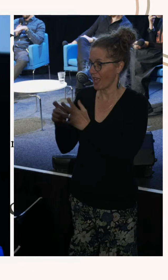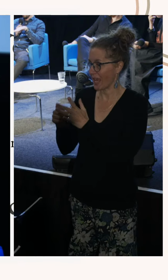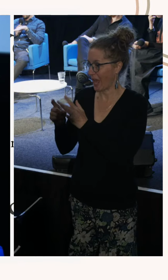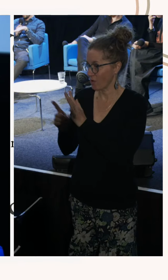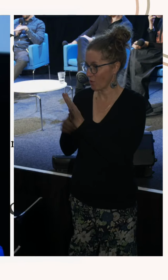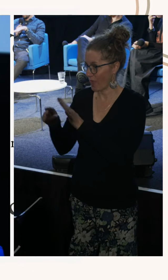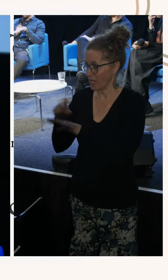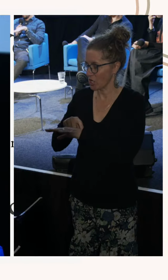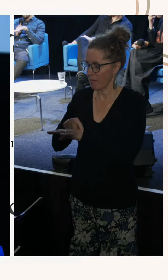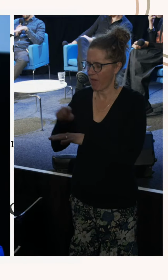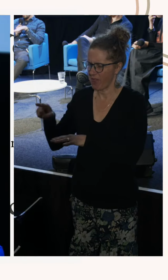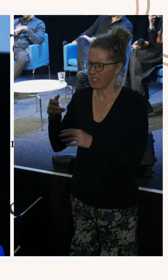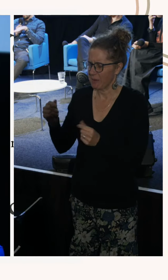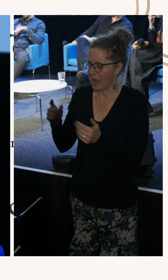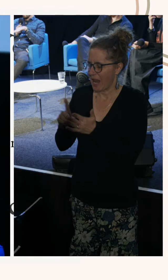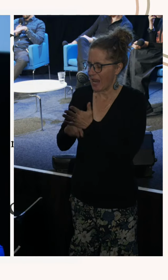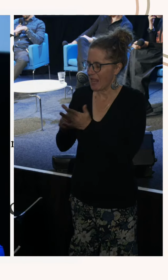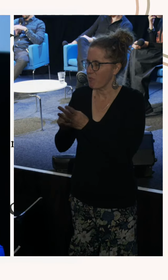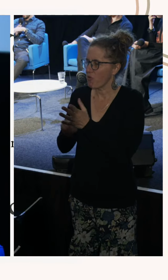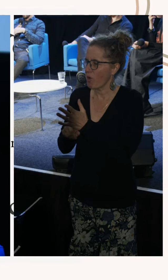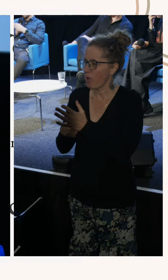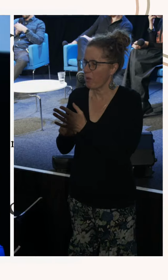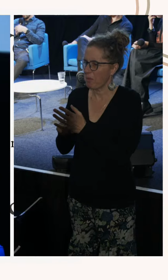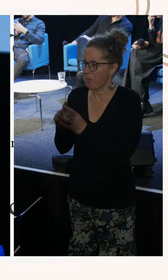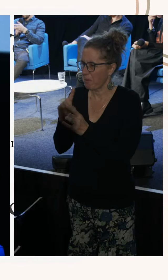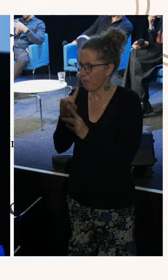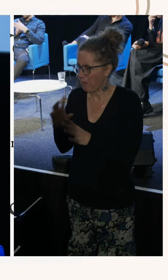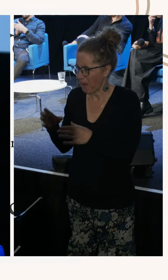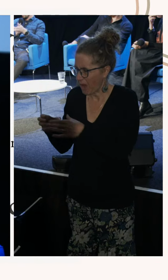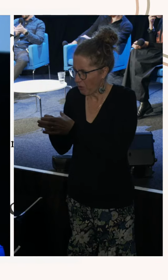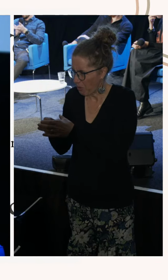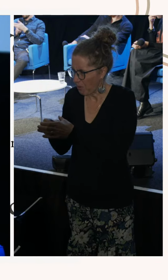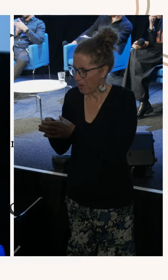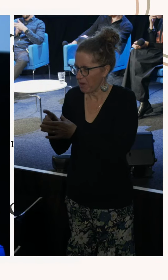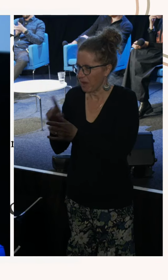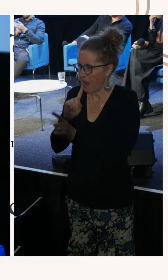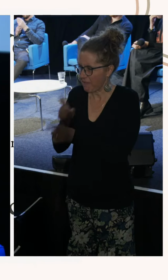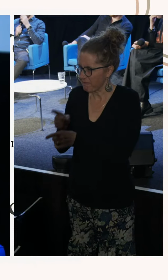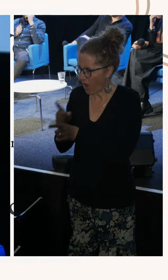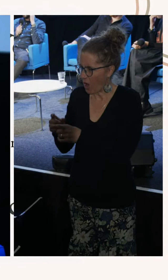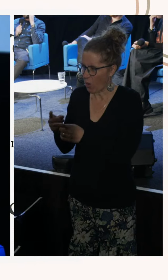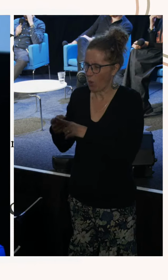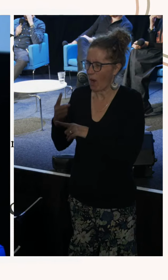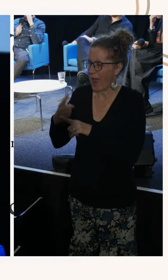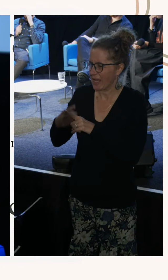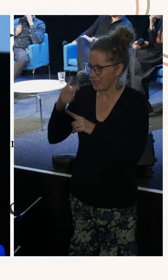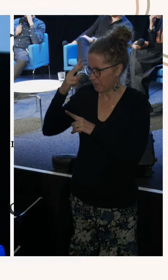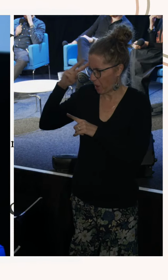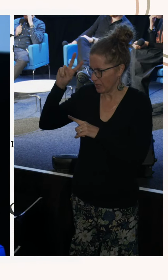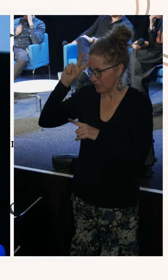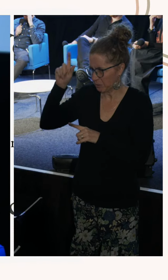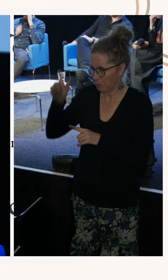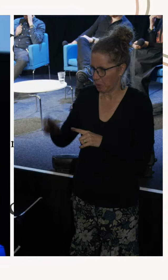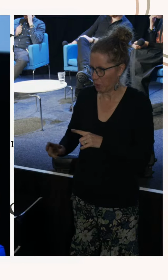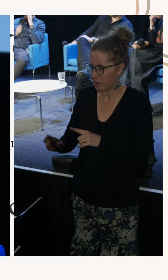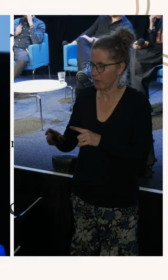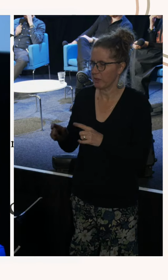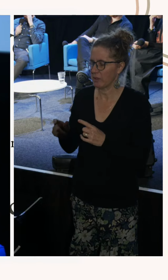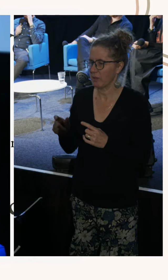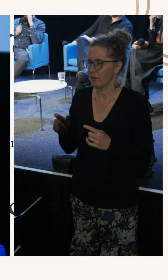kind of Liberal Party shill, or like an advisor or an ex-politician or something, who